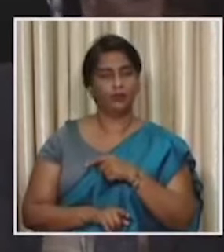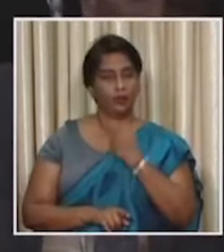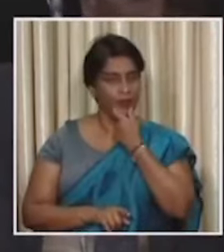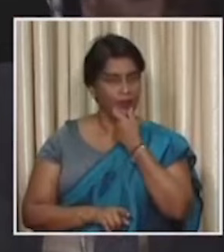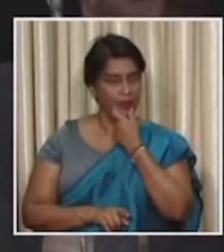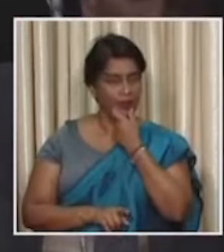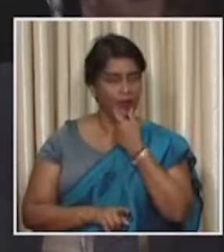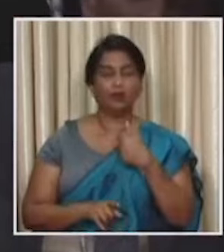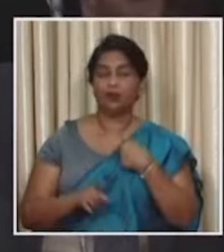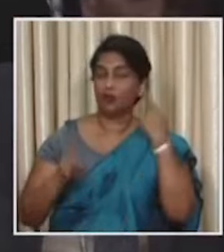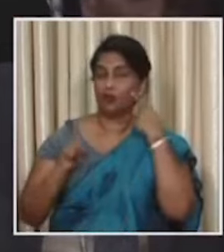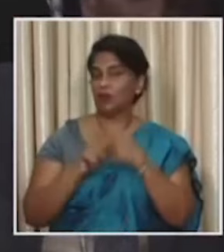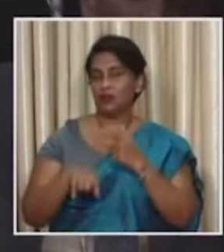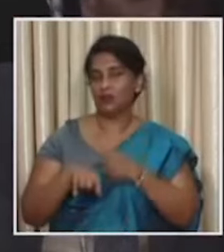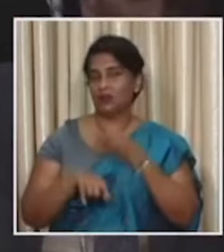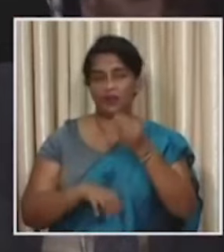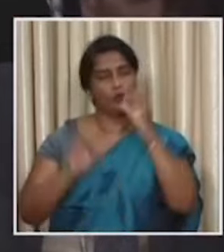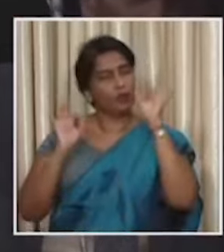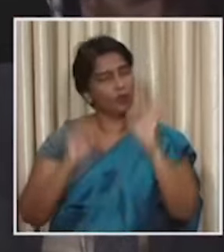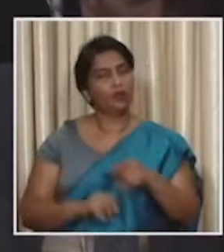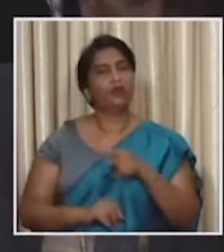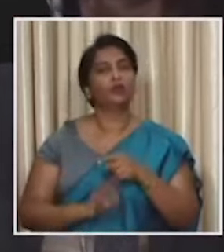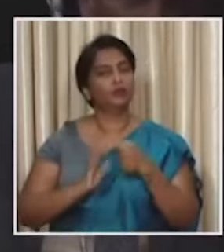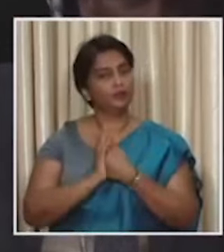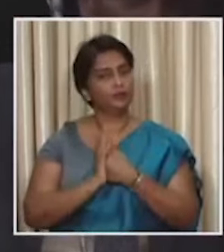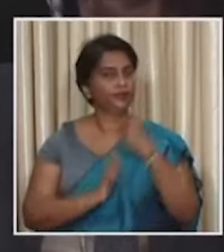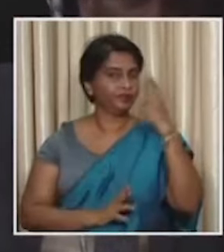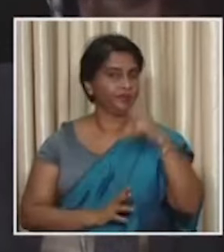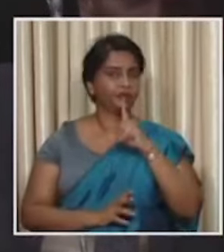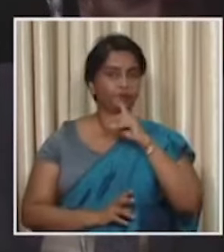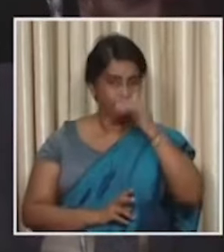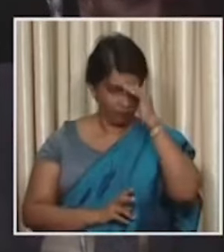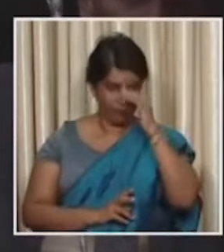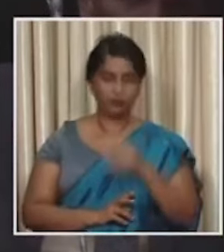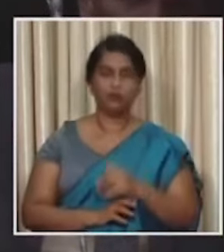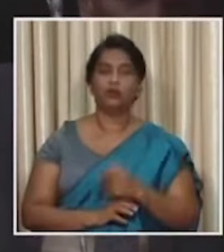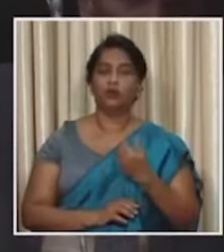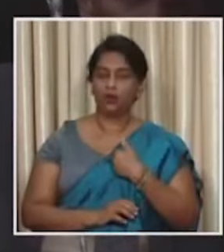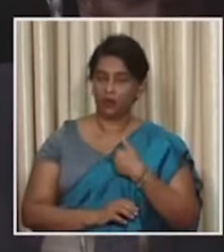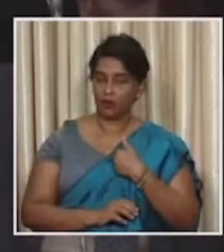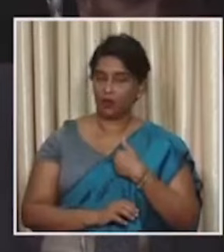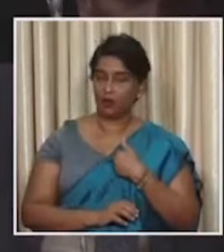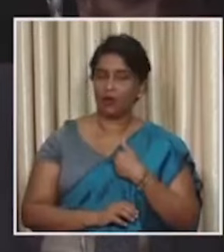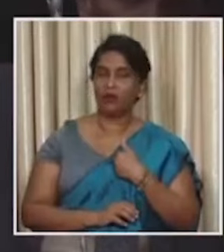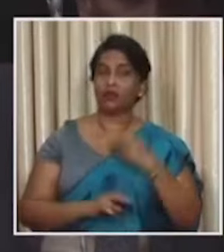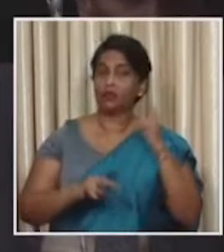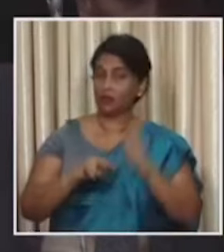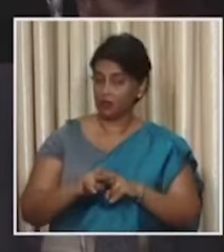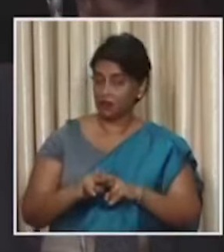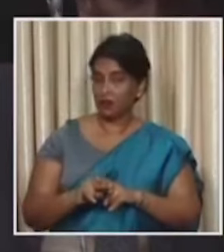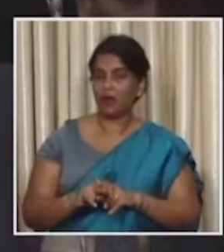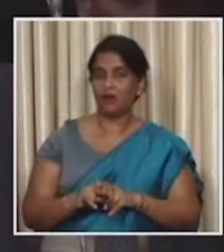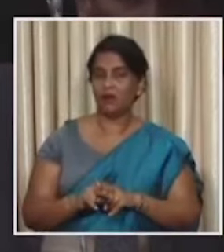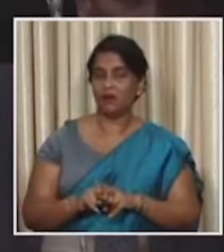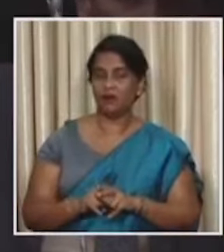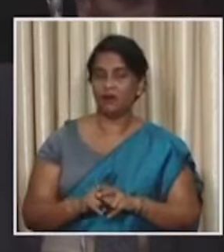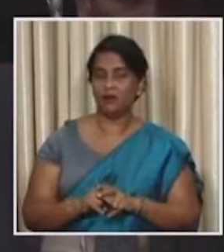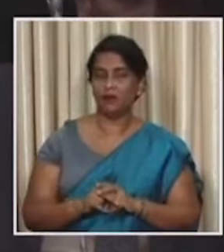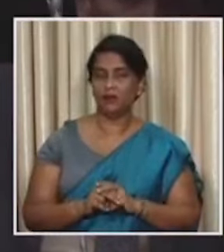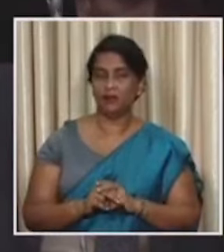completely not allowed, Honorable Deputy Speaker. In that sense, I would urge my good friend, the Minister of Justice, is someone I go back a long way.